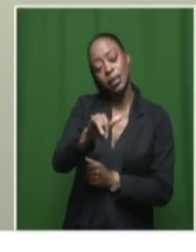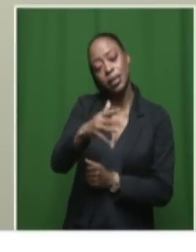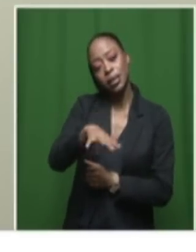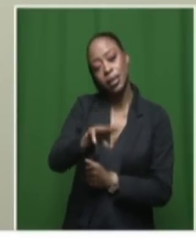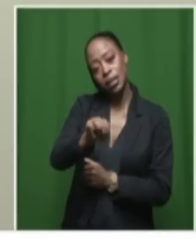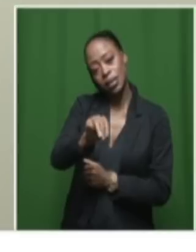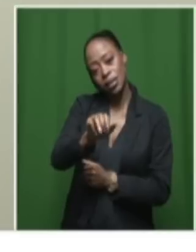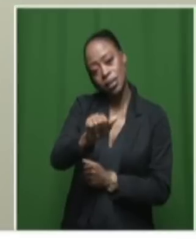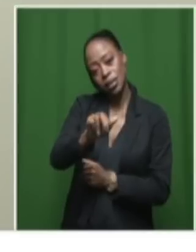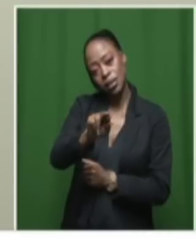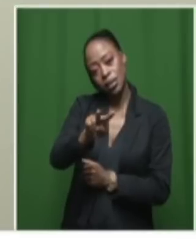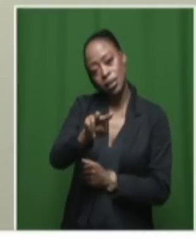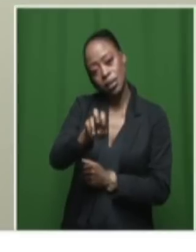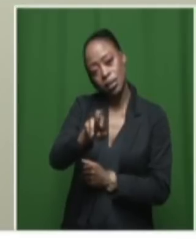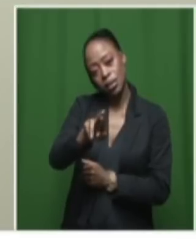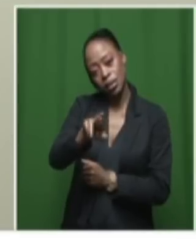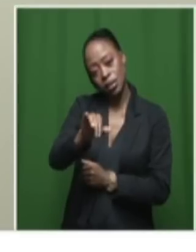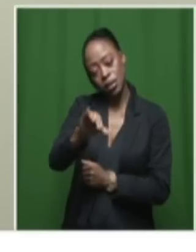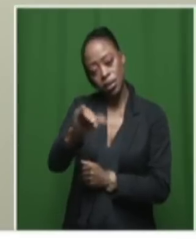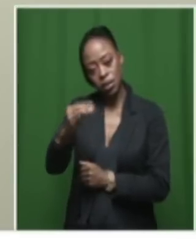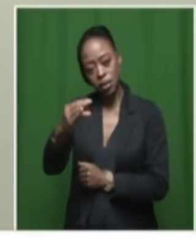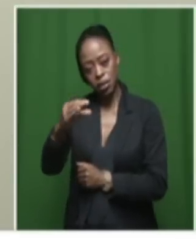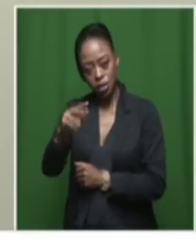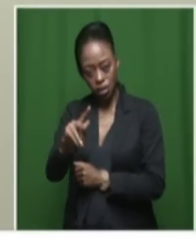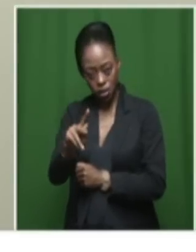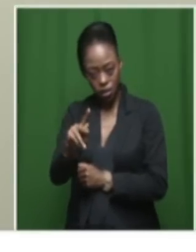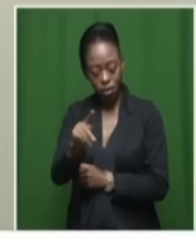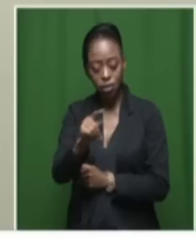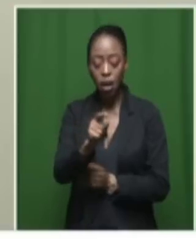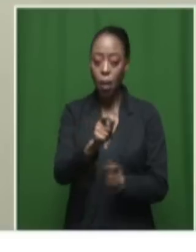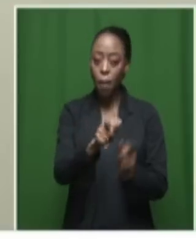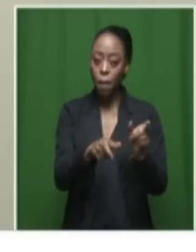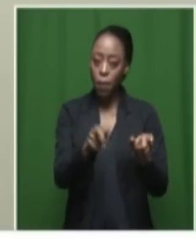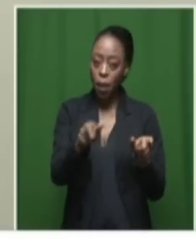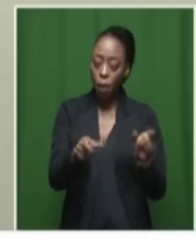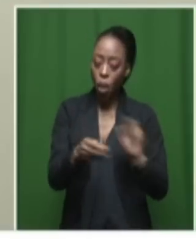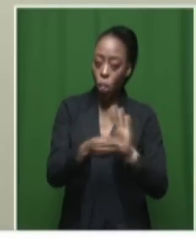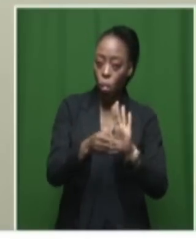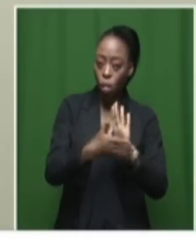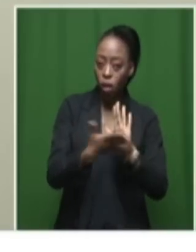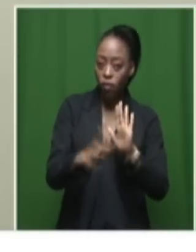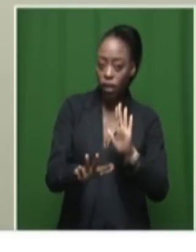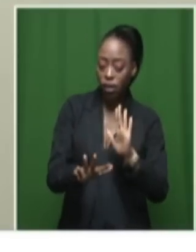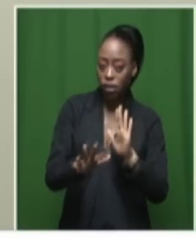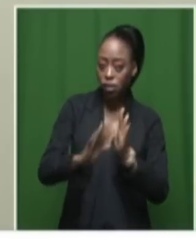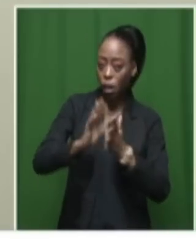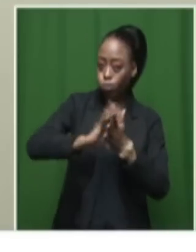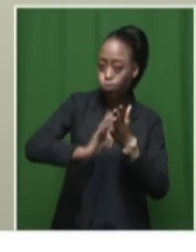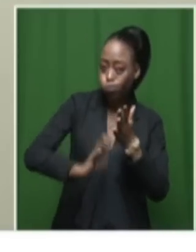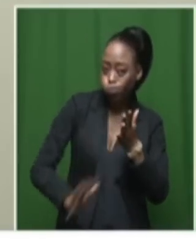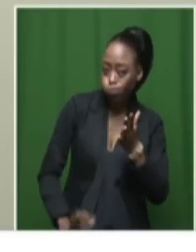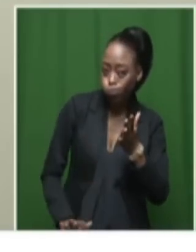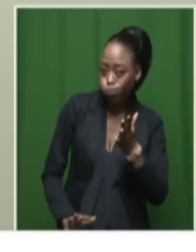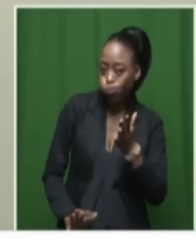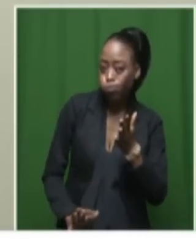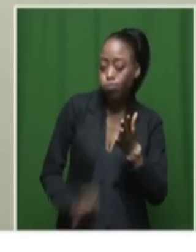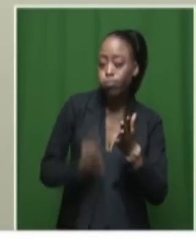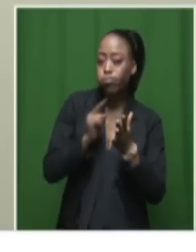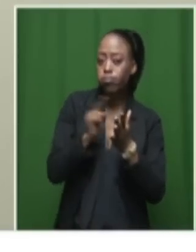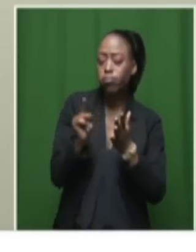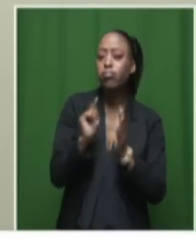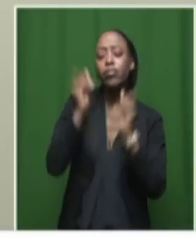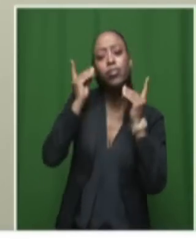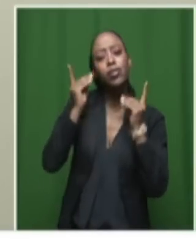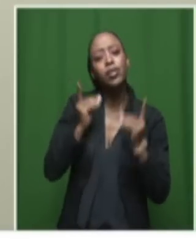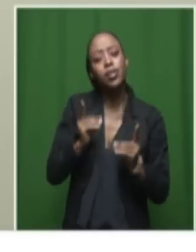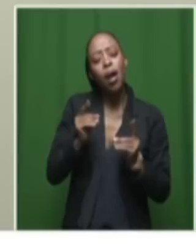Daily Maverick, when one of the people who was named in this article penned